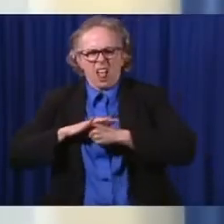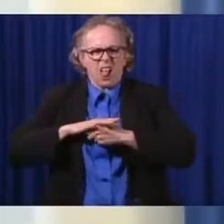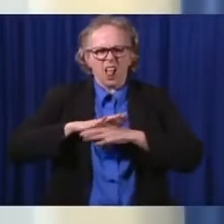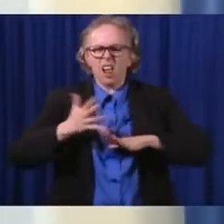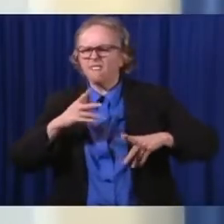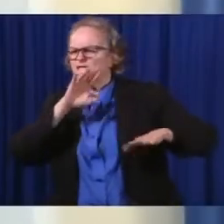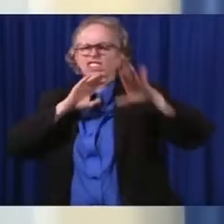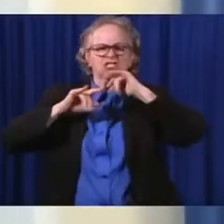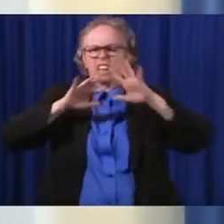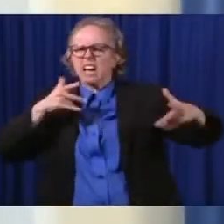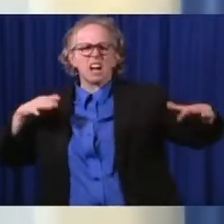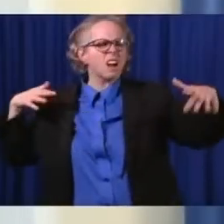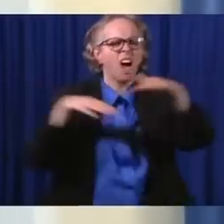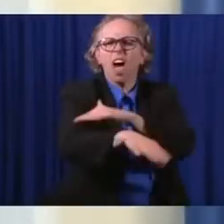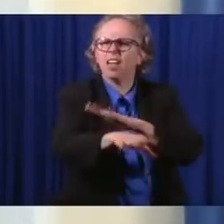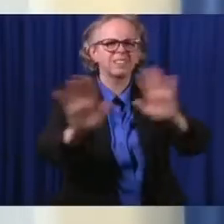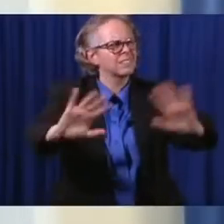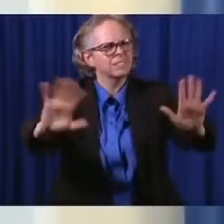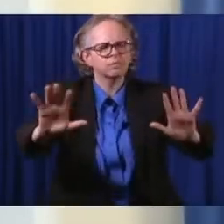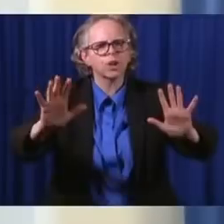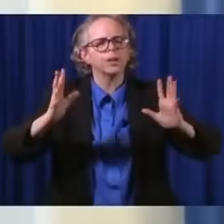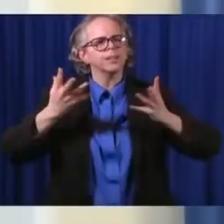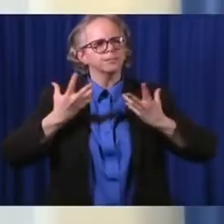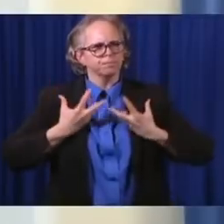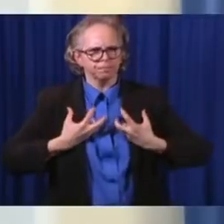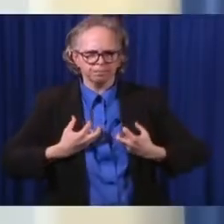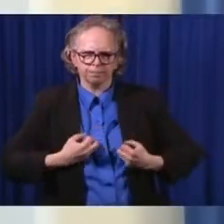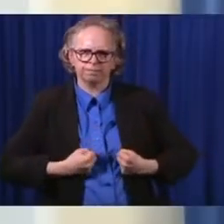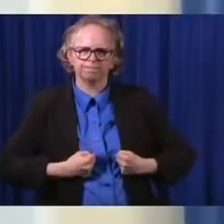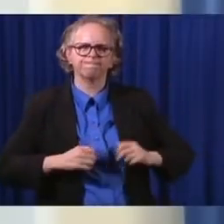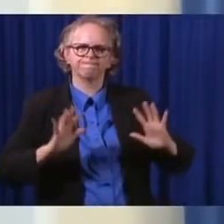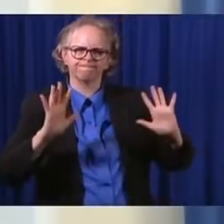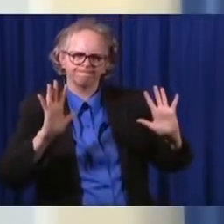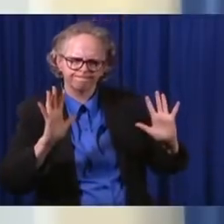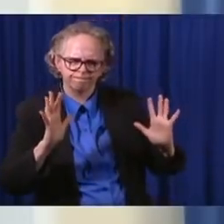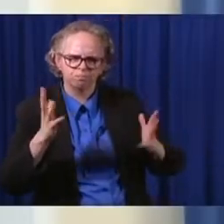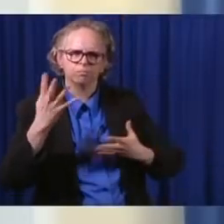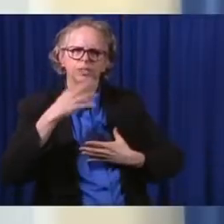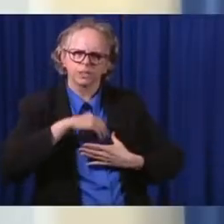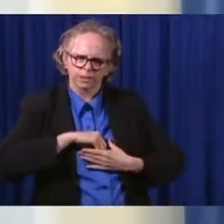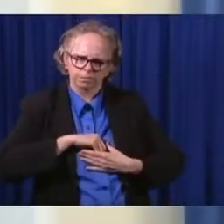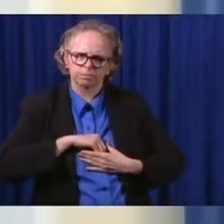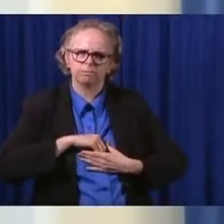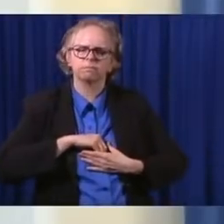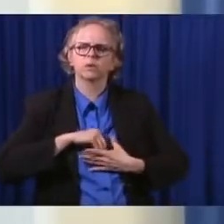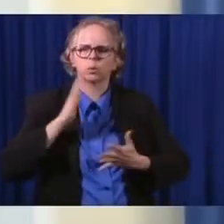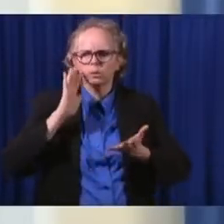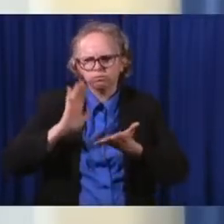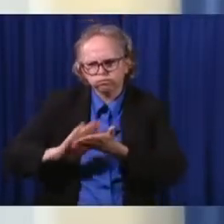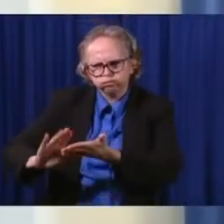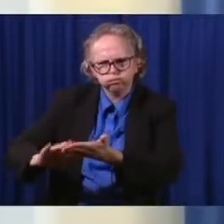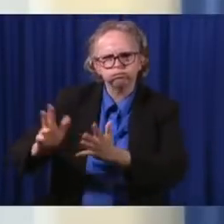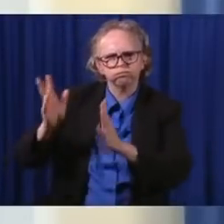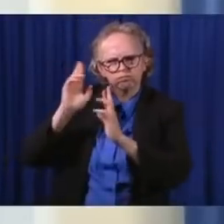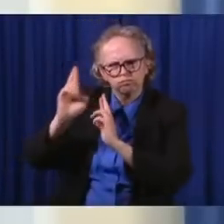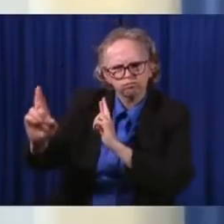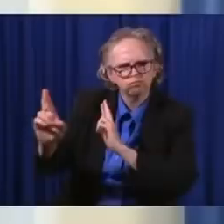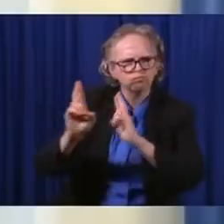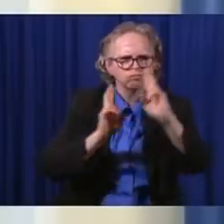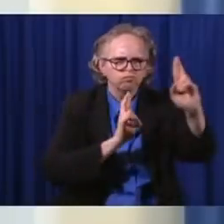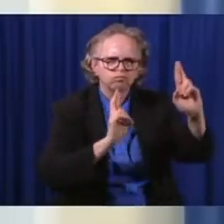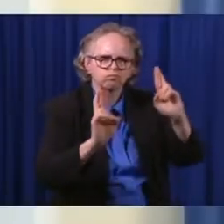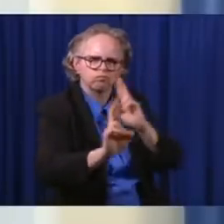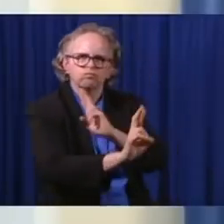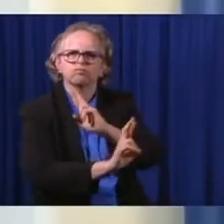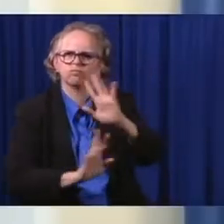to get answers, to always do so with a little grace for each other. This moment is calling us to new things, and